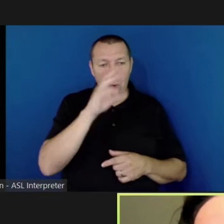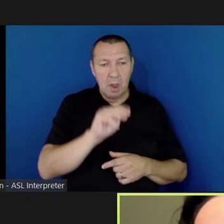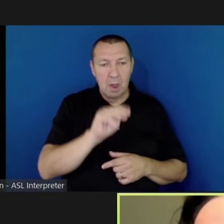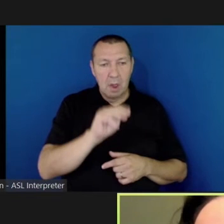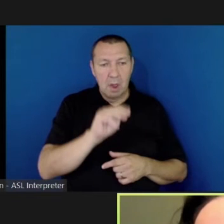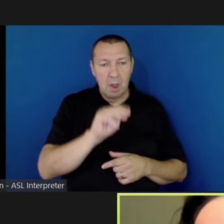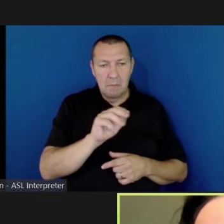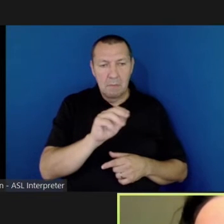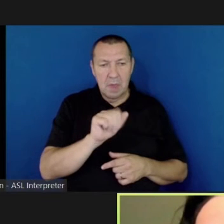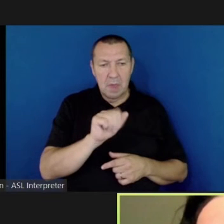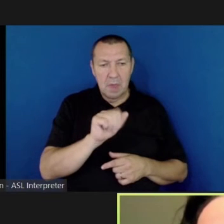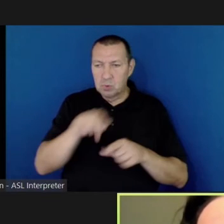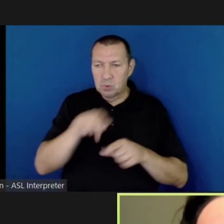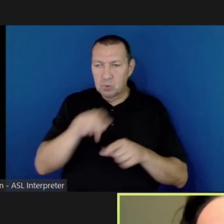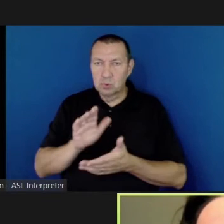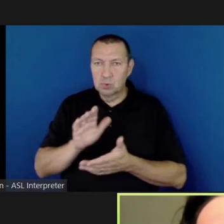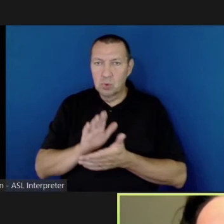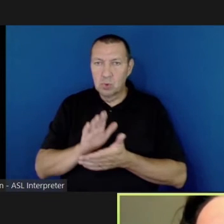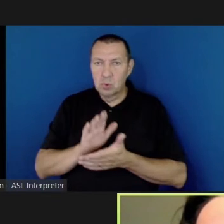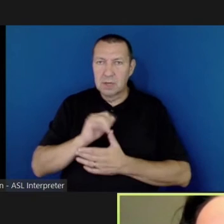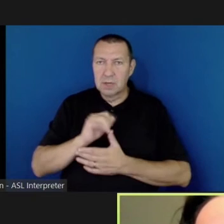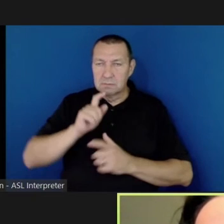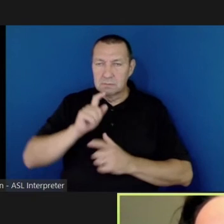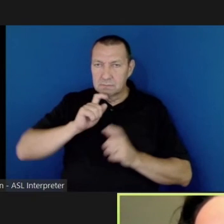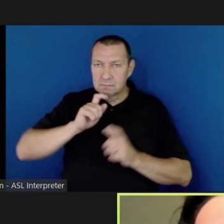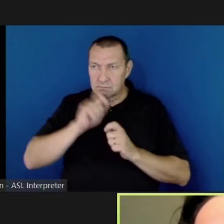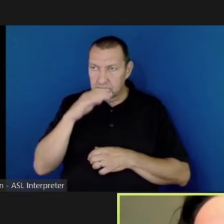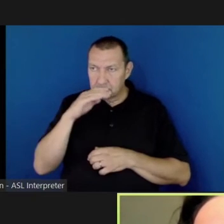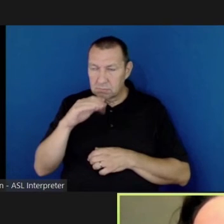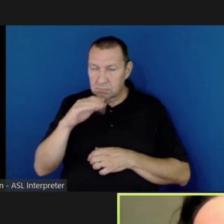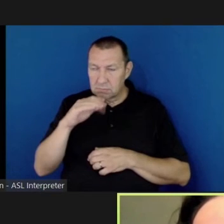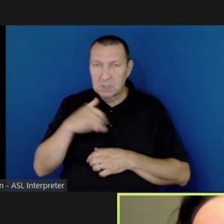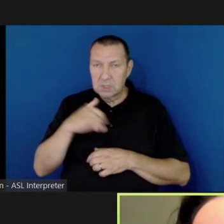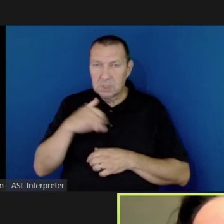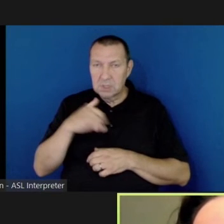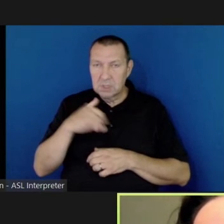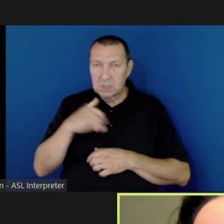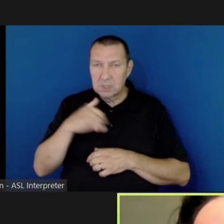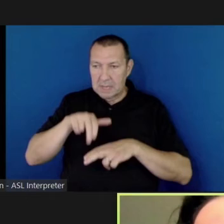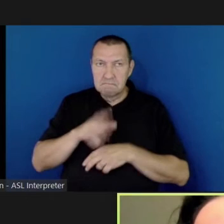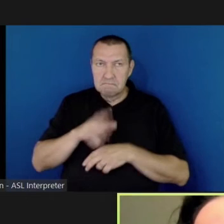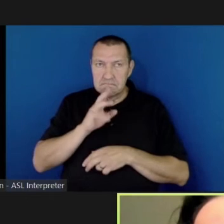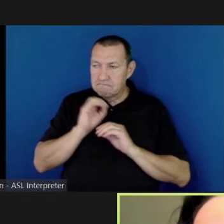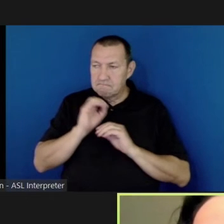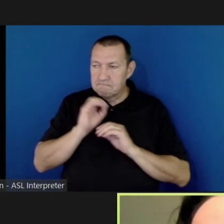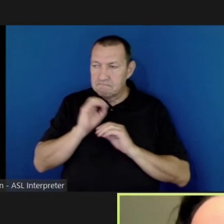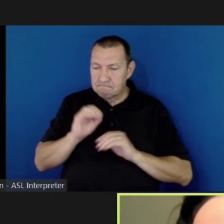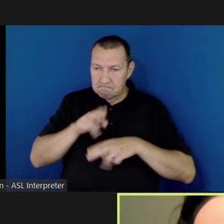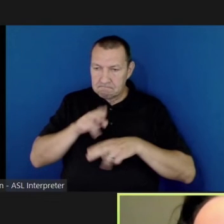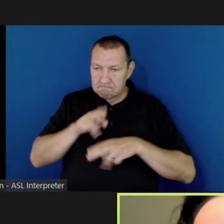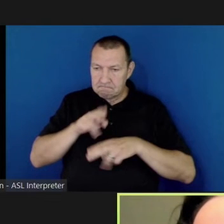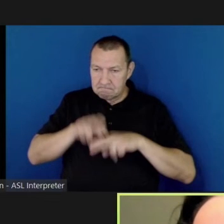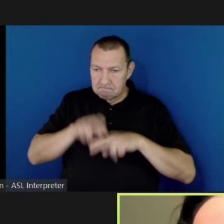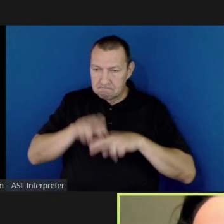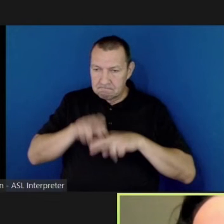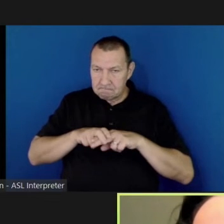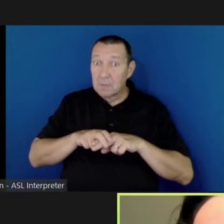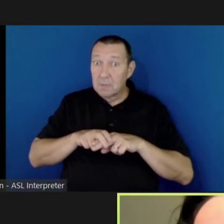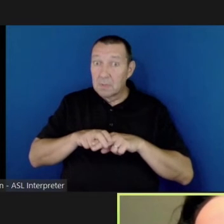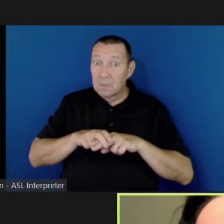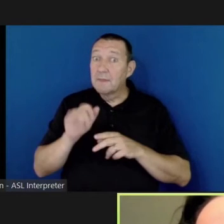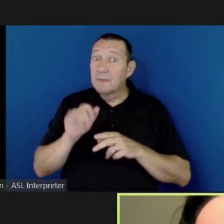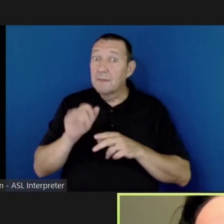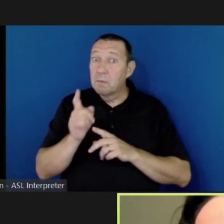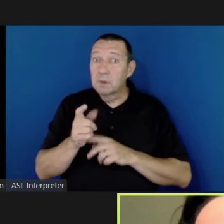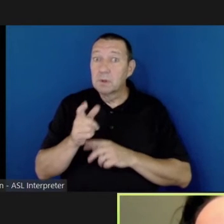a zombie face that he always had, he sat down and didn't talk to anybody. At that moment, the Super